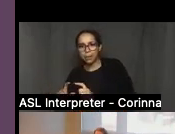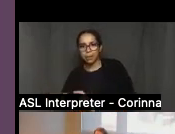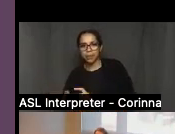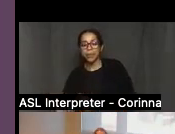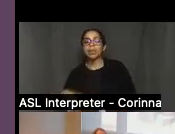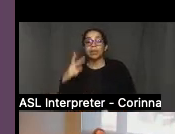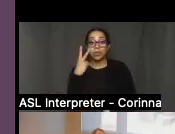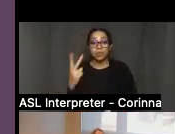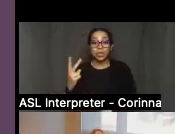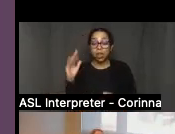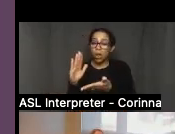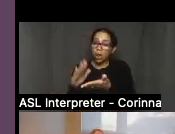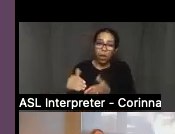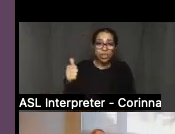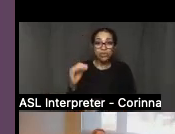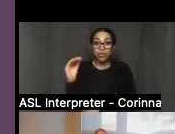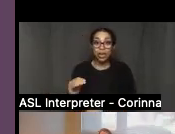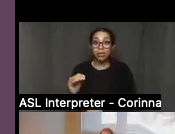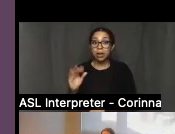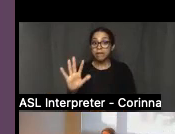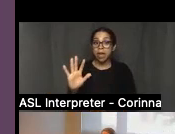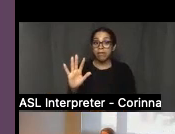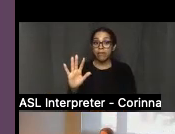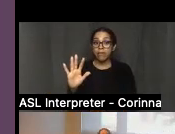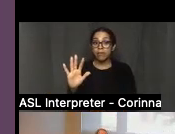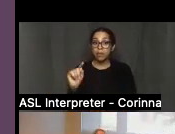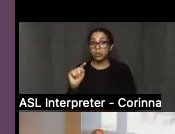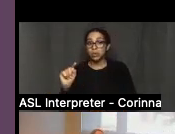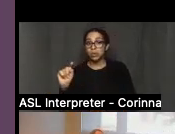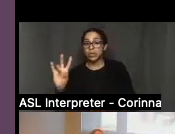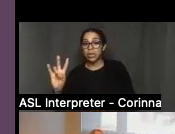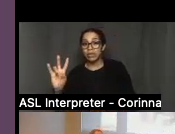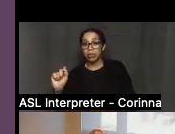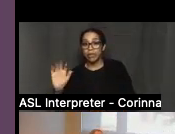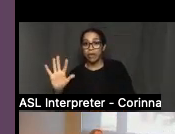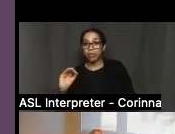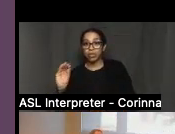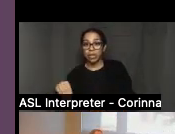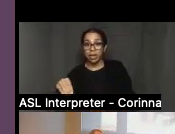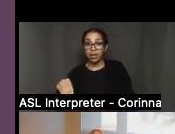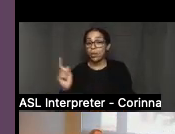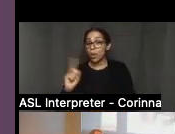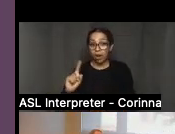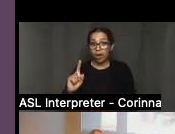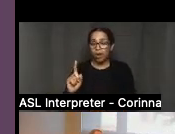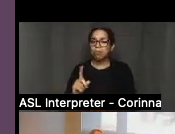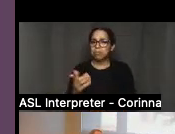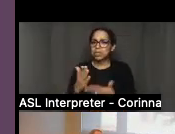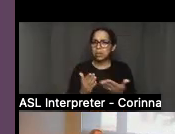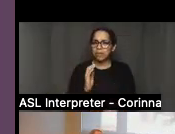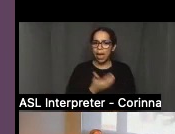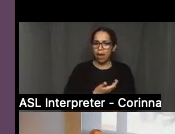food insecurity, 5 to 7.5%, are found in some of our Park